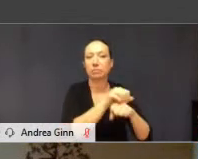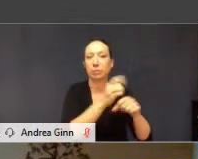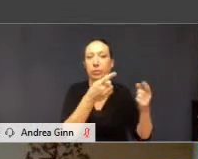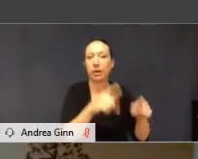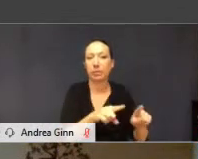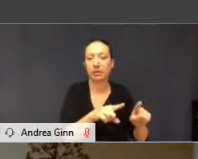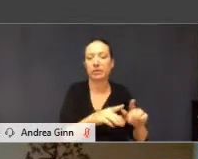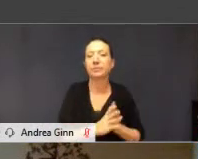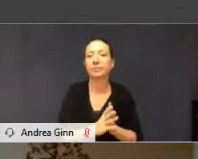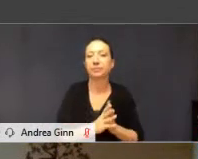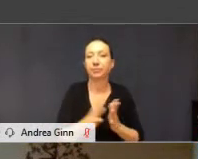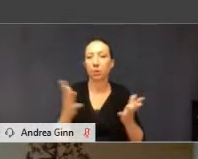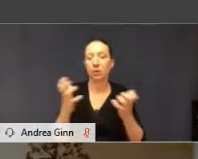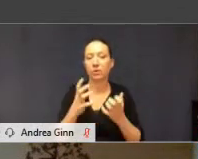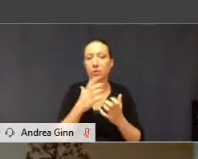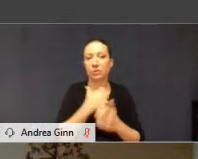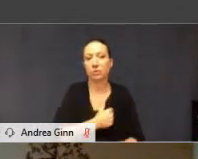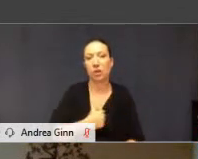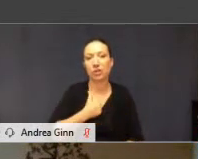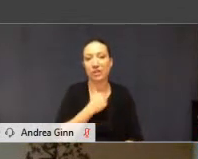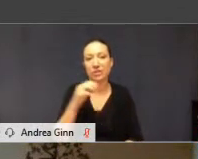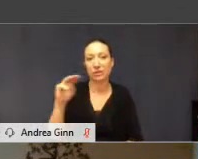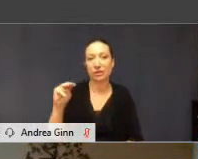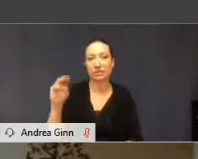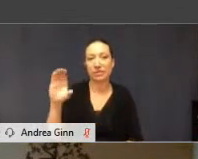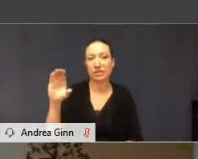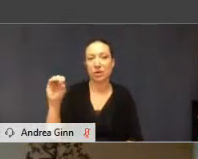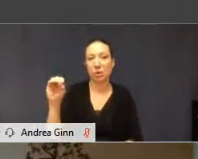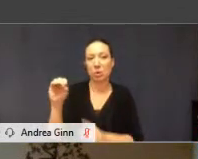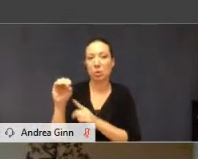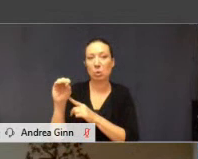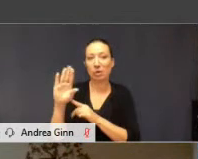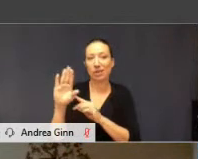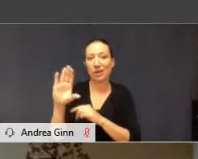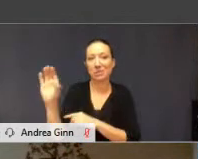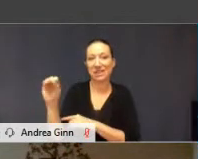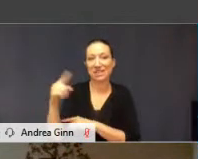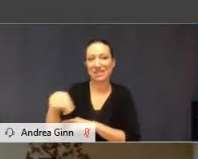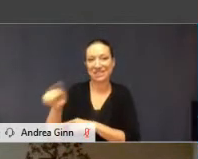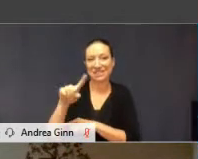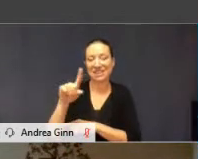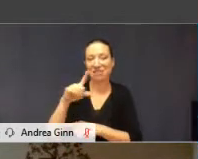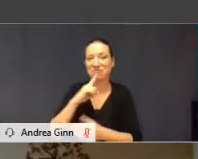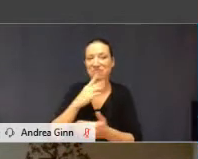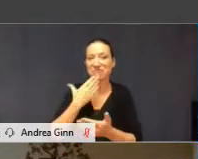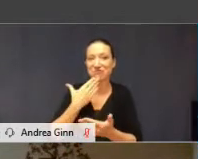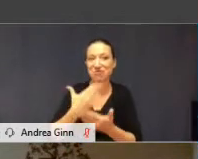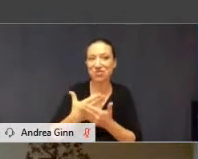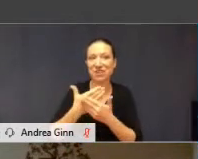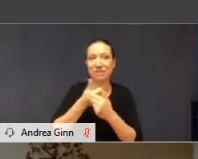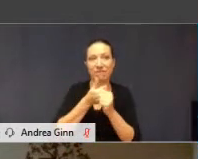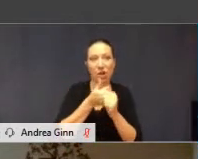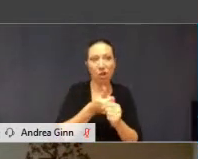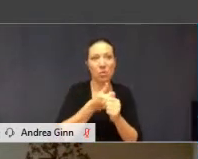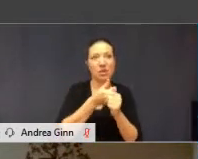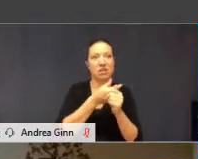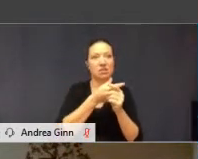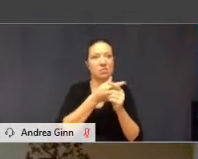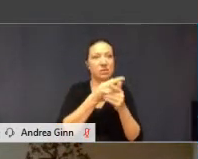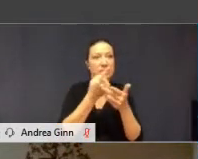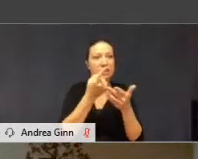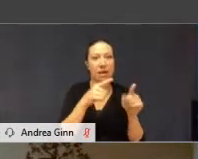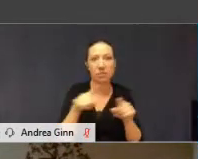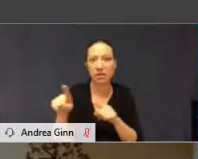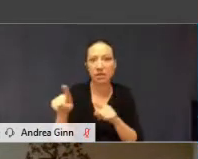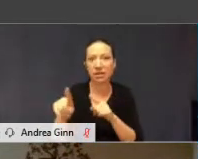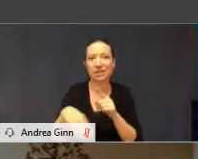apologize to our managed care companies and say that they're really, really good at keeping track of that because there've been so many changes. They program